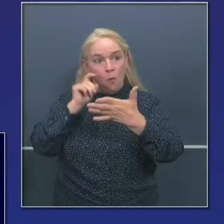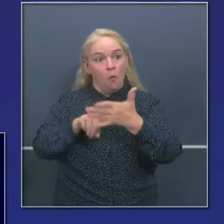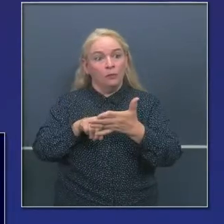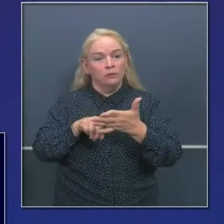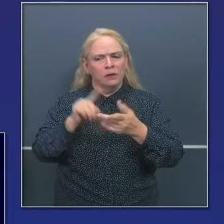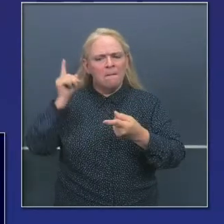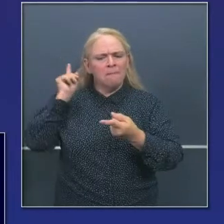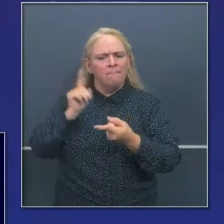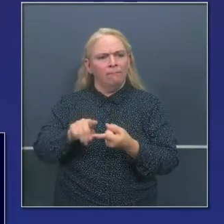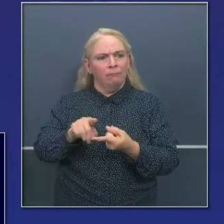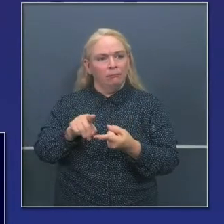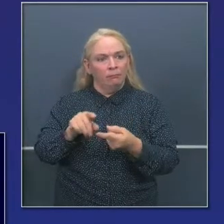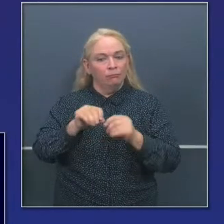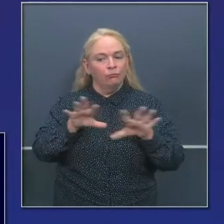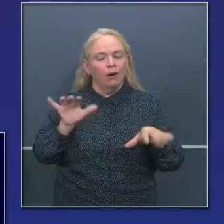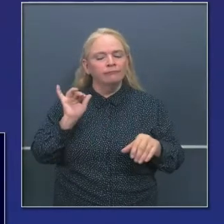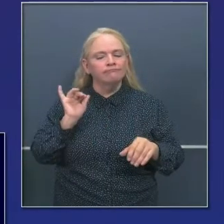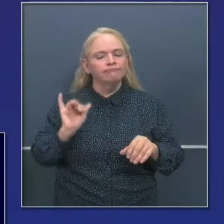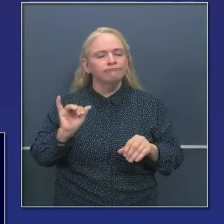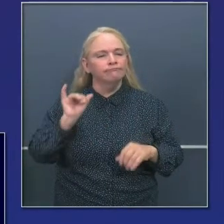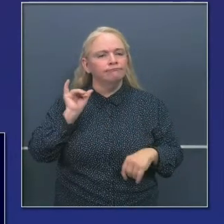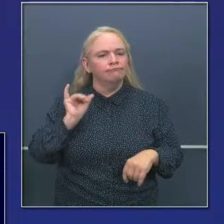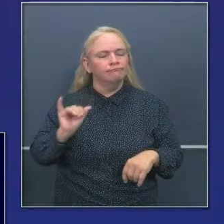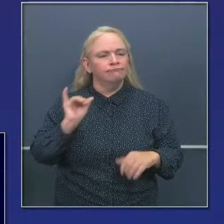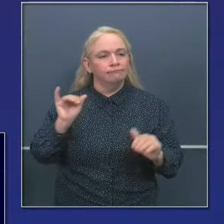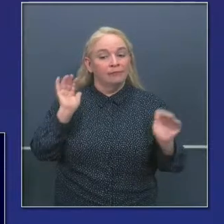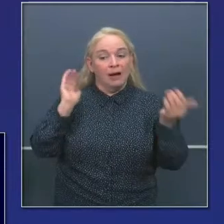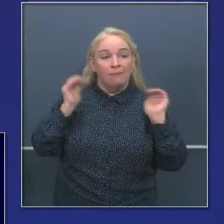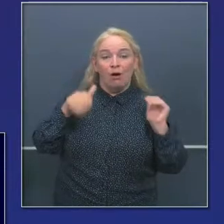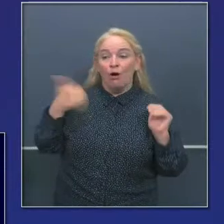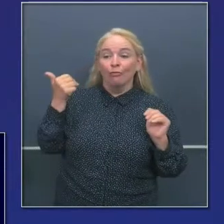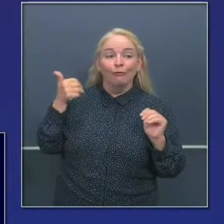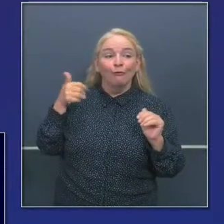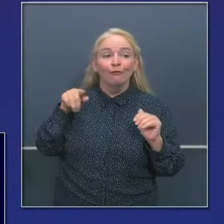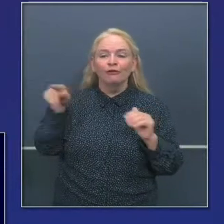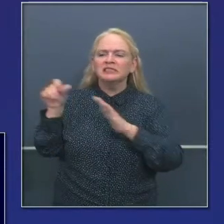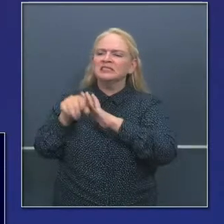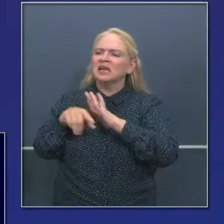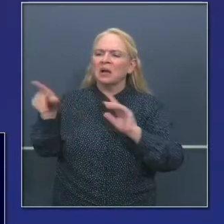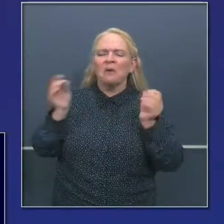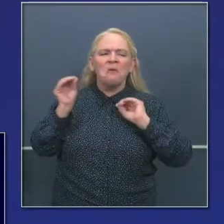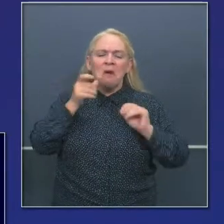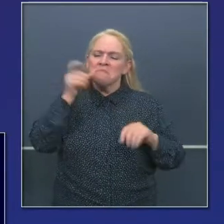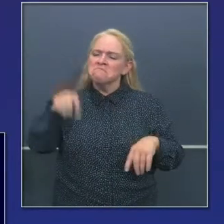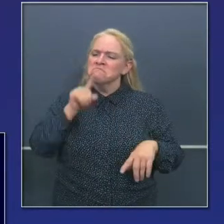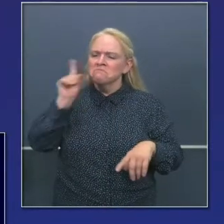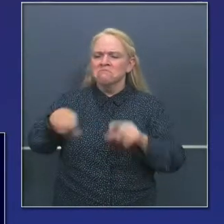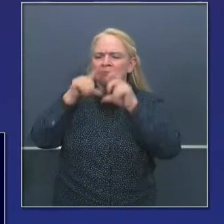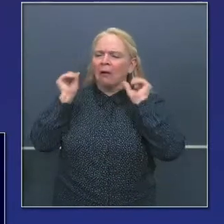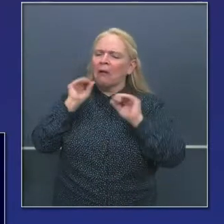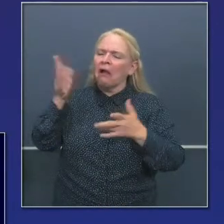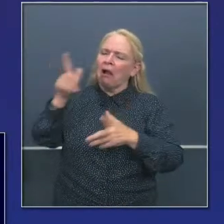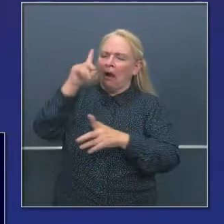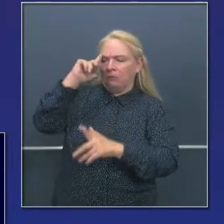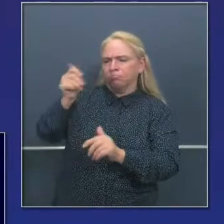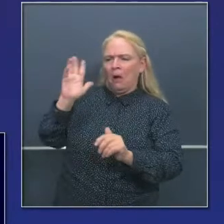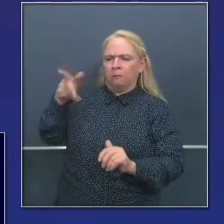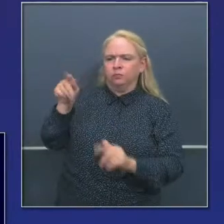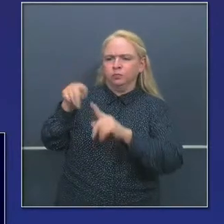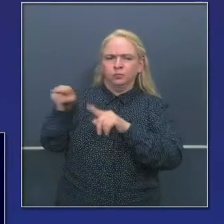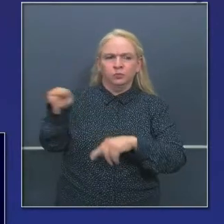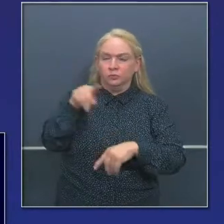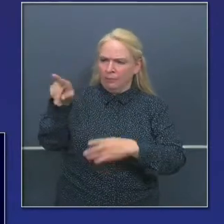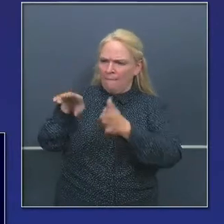in comparison to other states that have not adopted, or other counties and communities that have not adopted these standards. The evidence